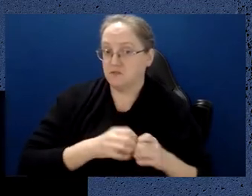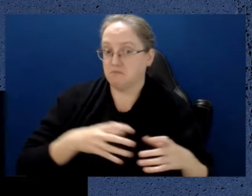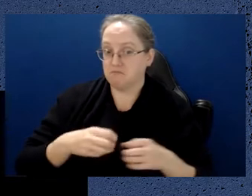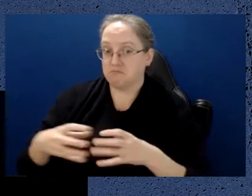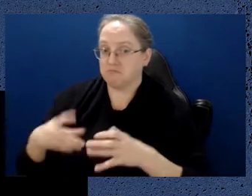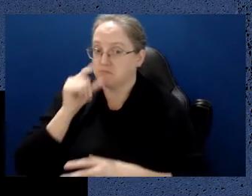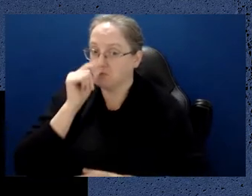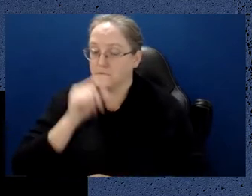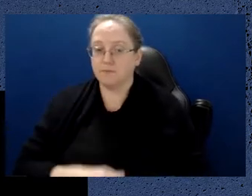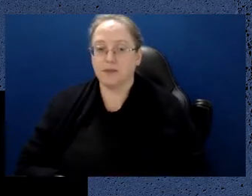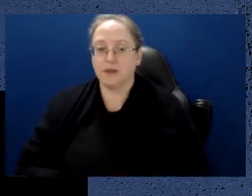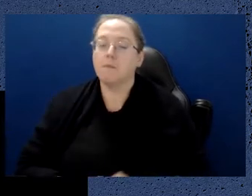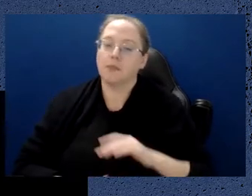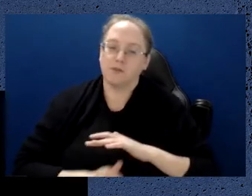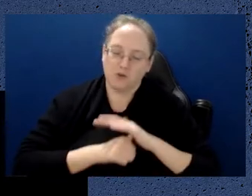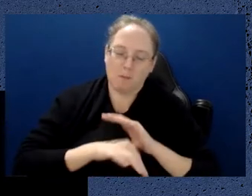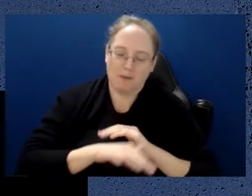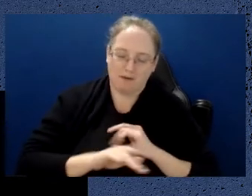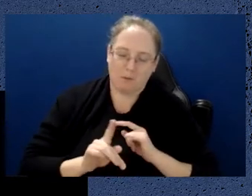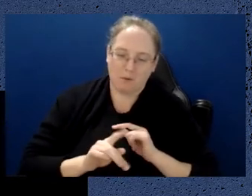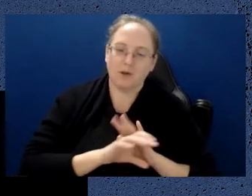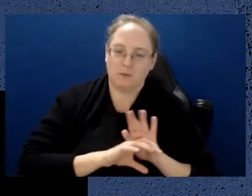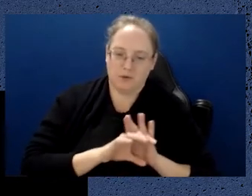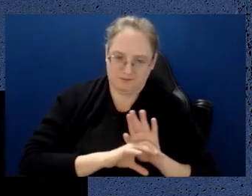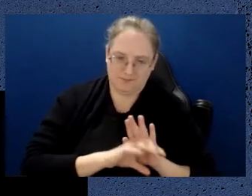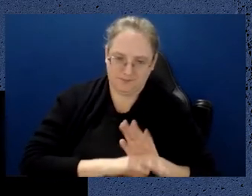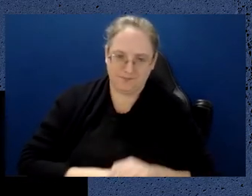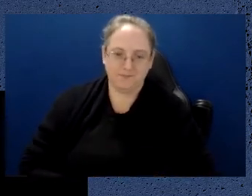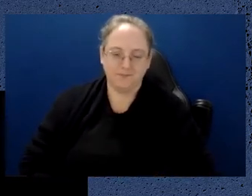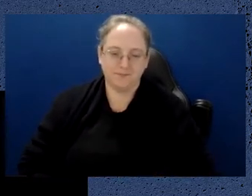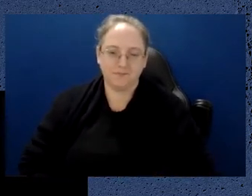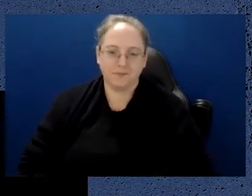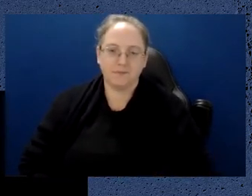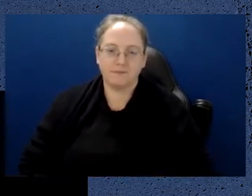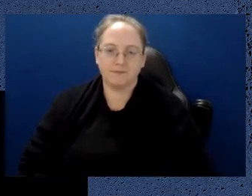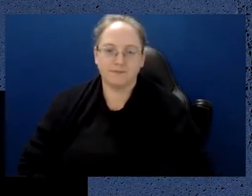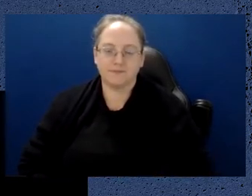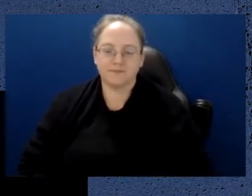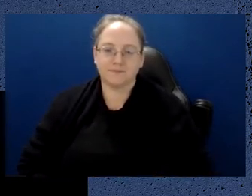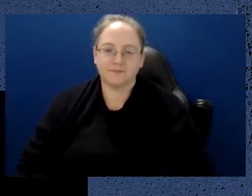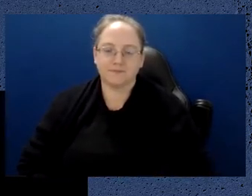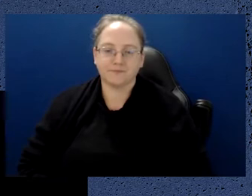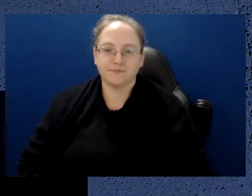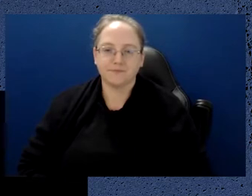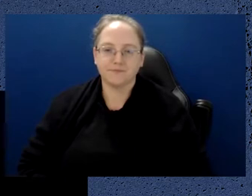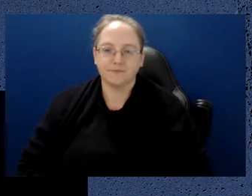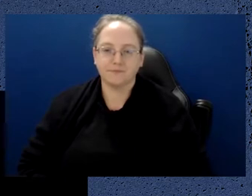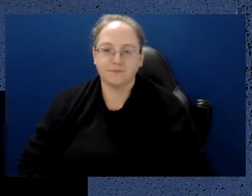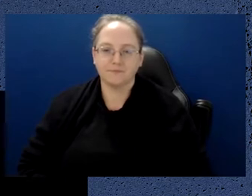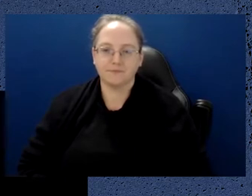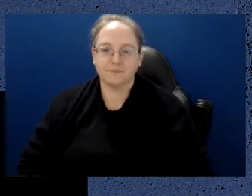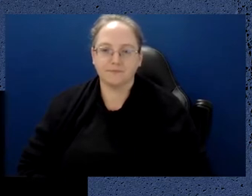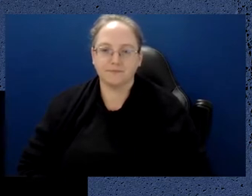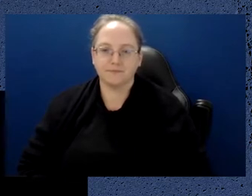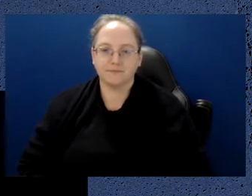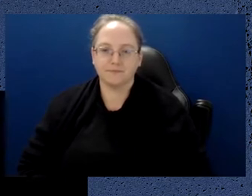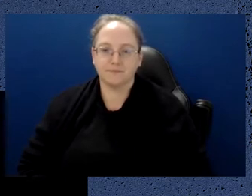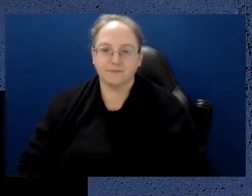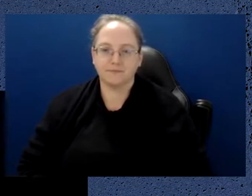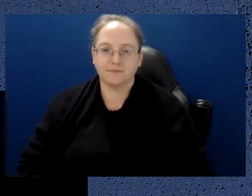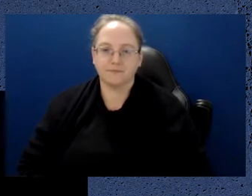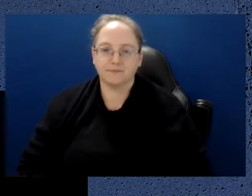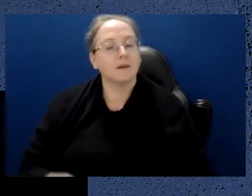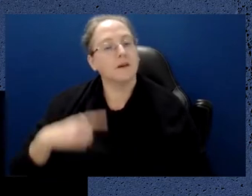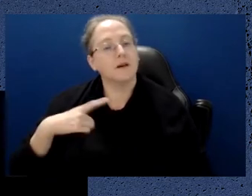dominant one is computing. So quantum computing, because computing is prevalent in many